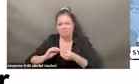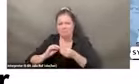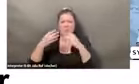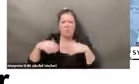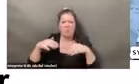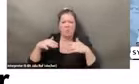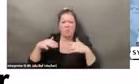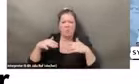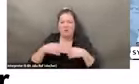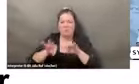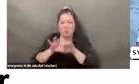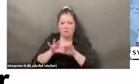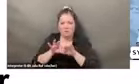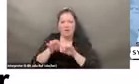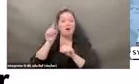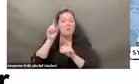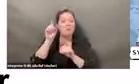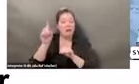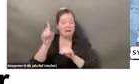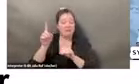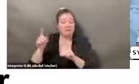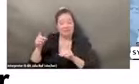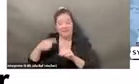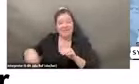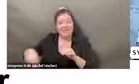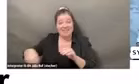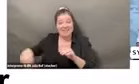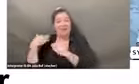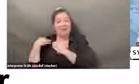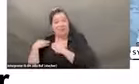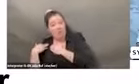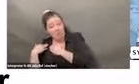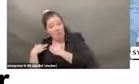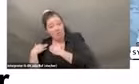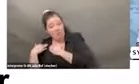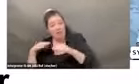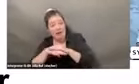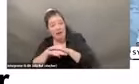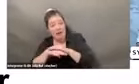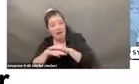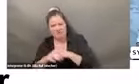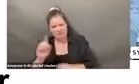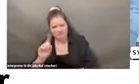be the user's responsibility, ever as they may not be